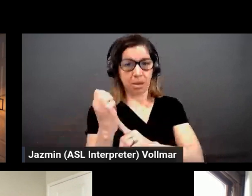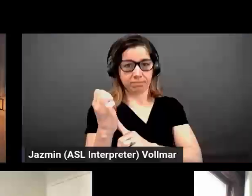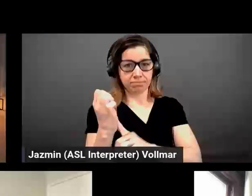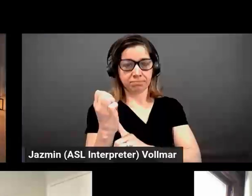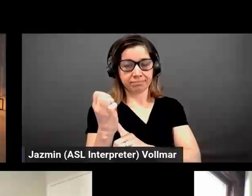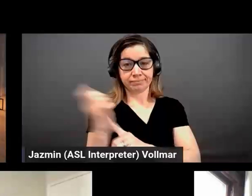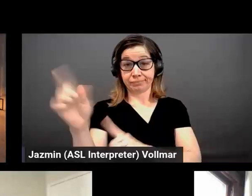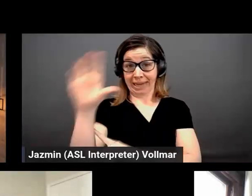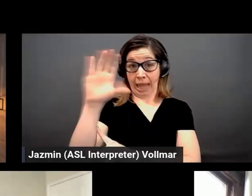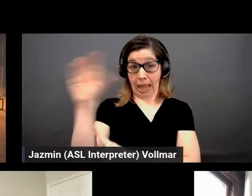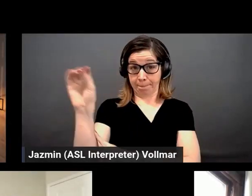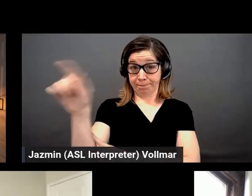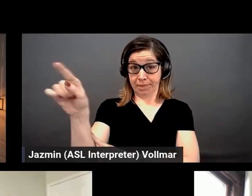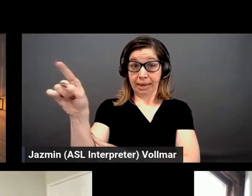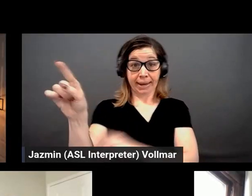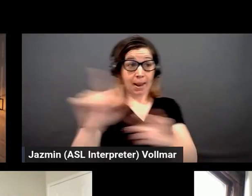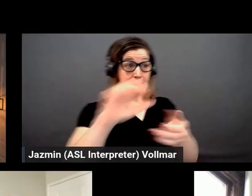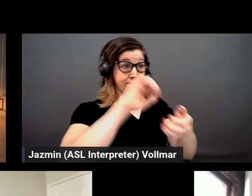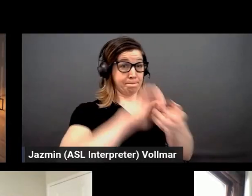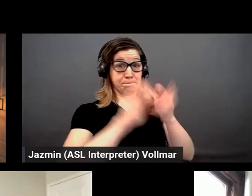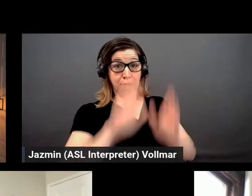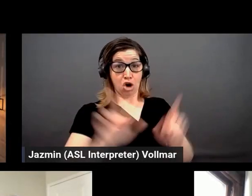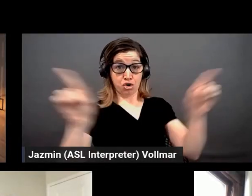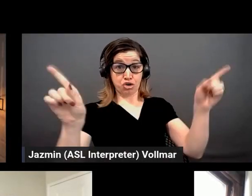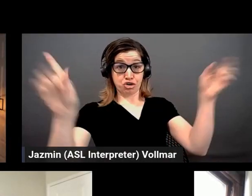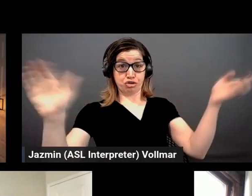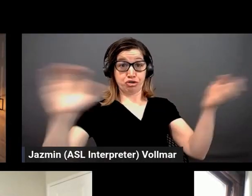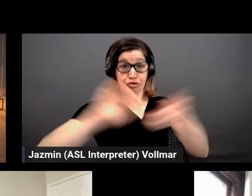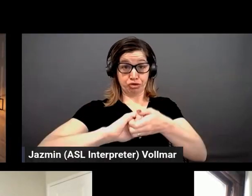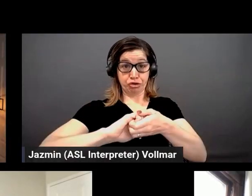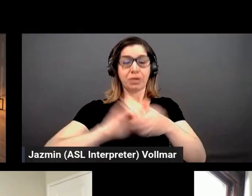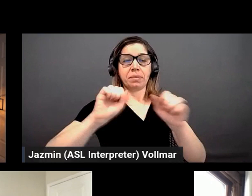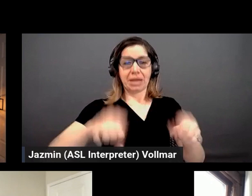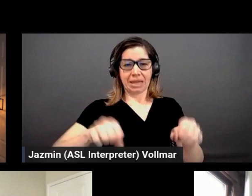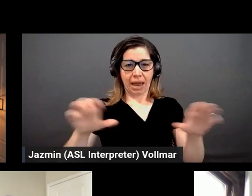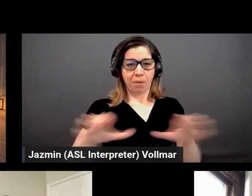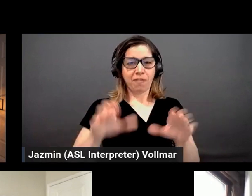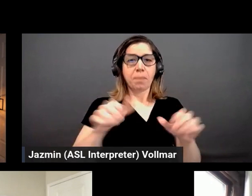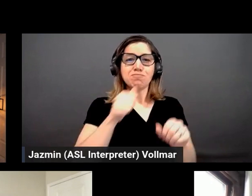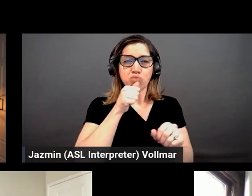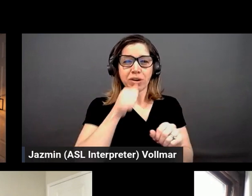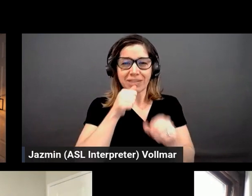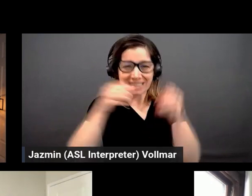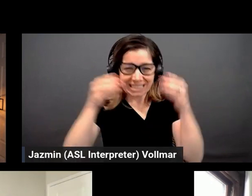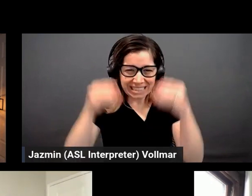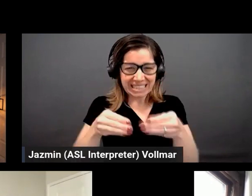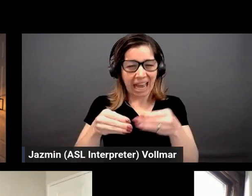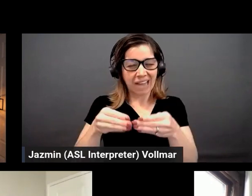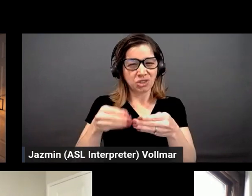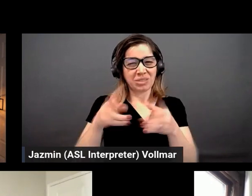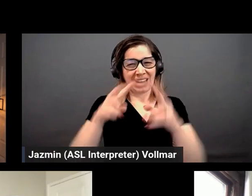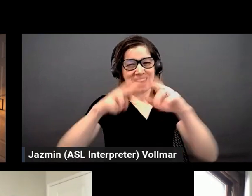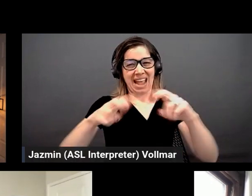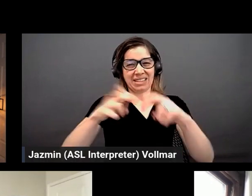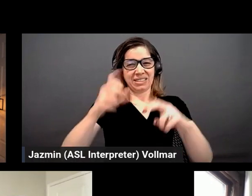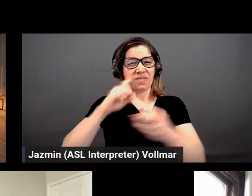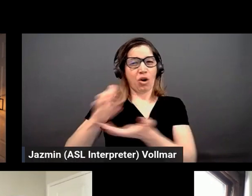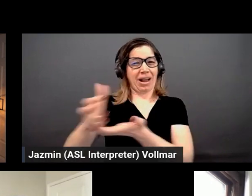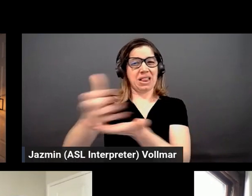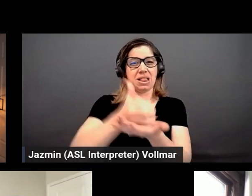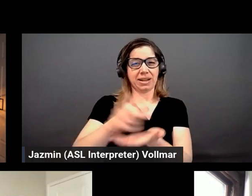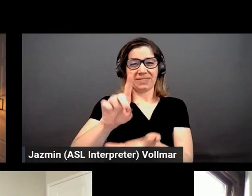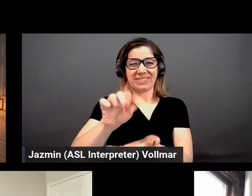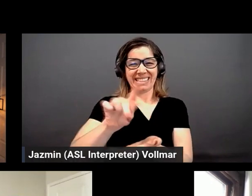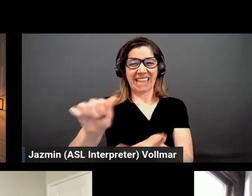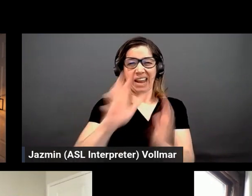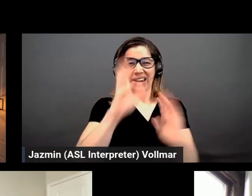and their partners can perform privacy-centric analysis on collective data sets. So this is very